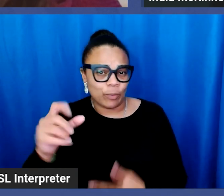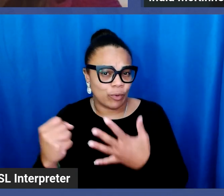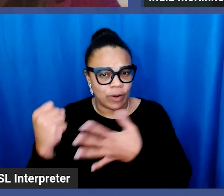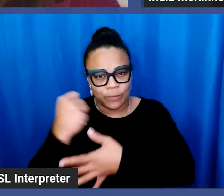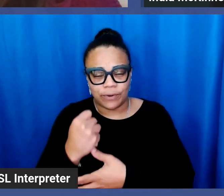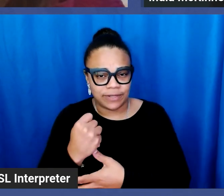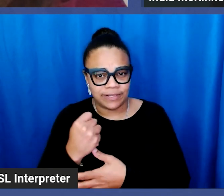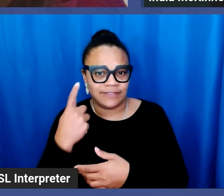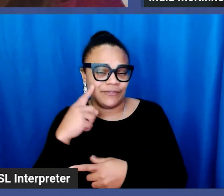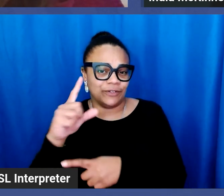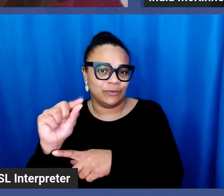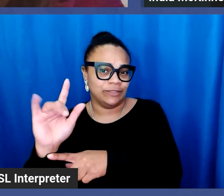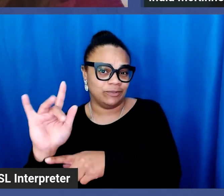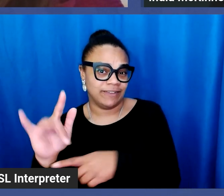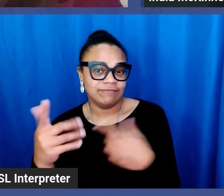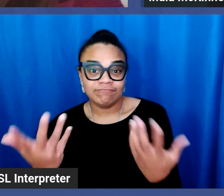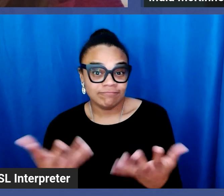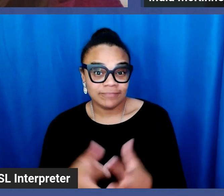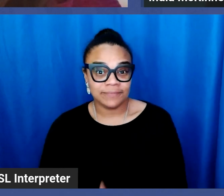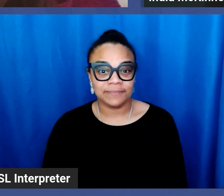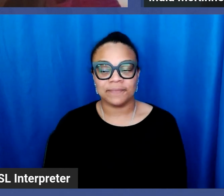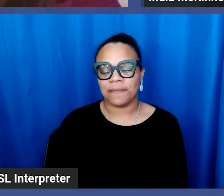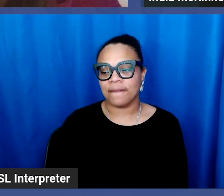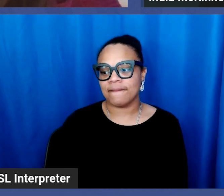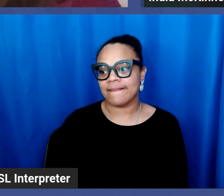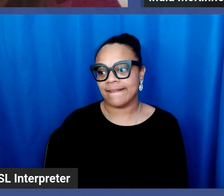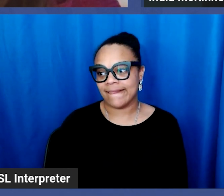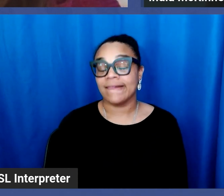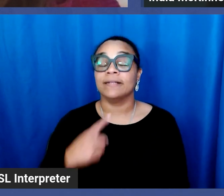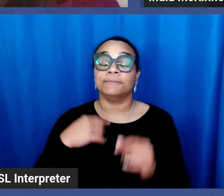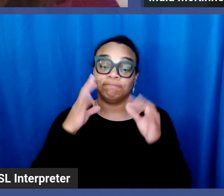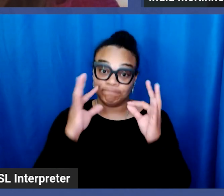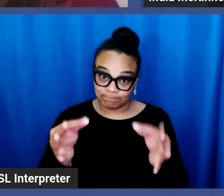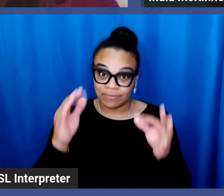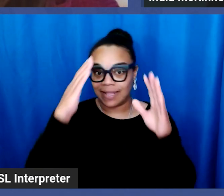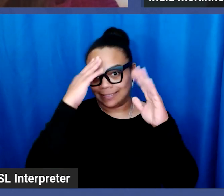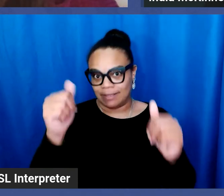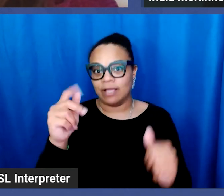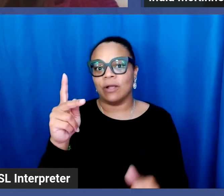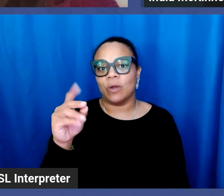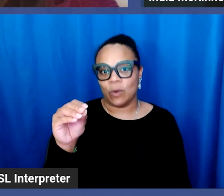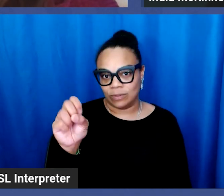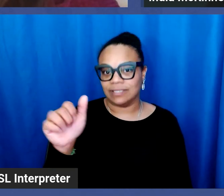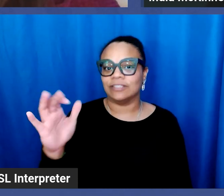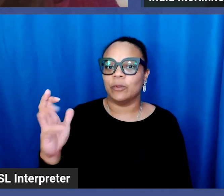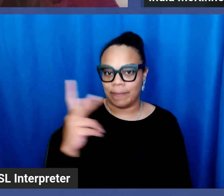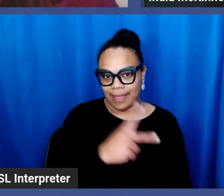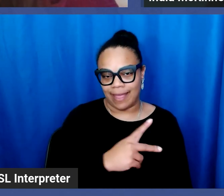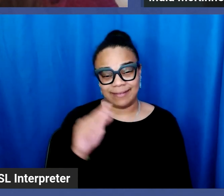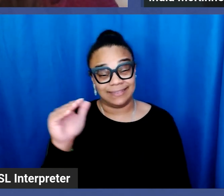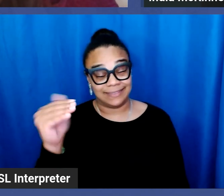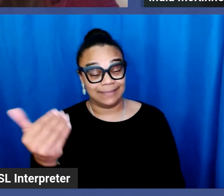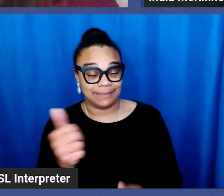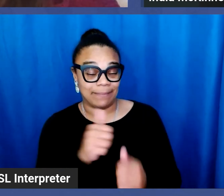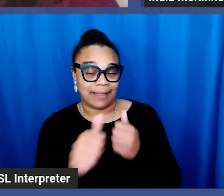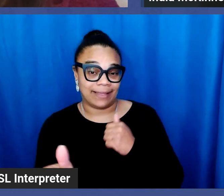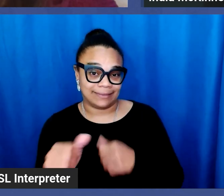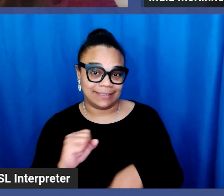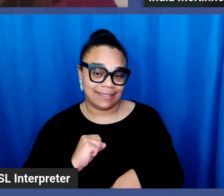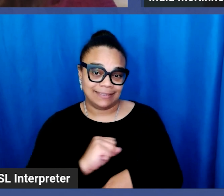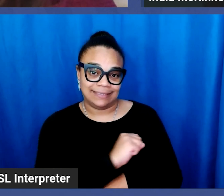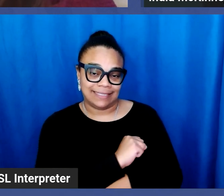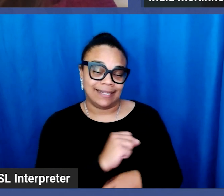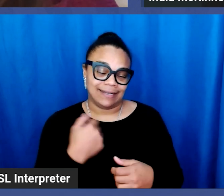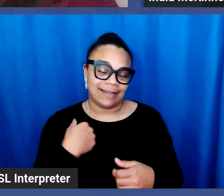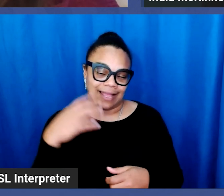priorities as we head into 2025? Well, I definitely expect COSA to come back. Again, it passed the Senate pretty overwhelmingly. Why wouldn't they